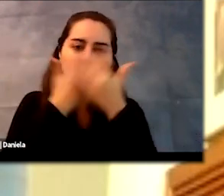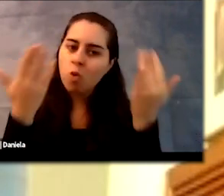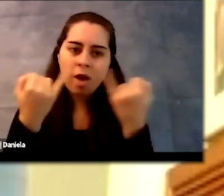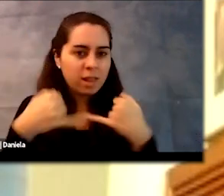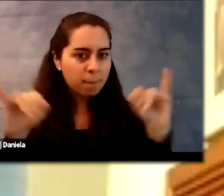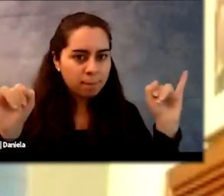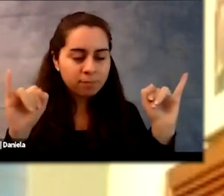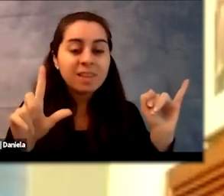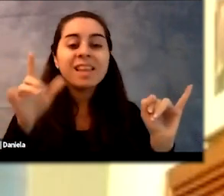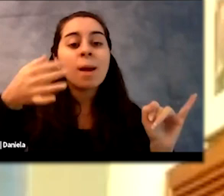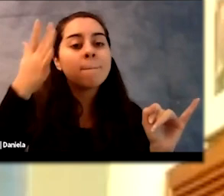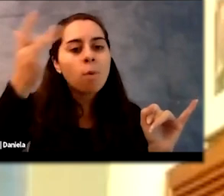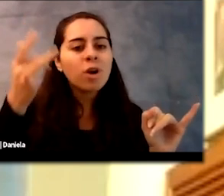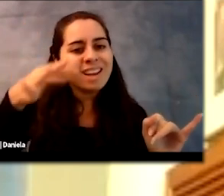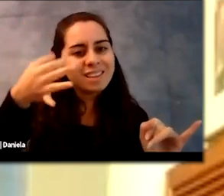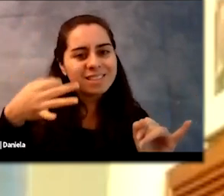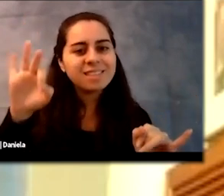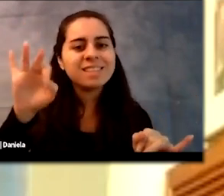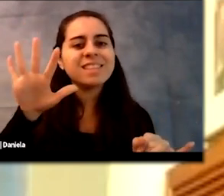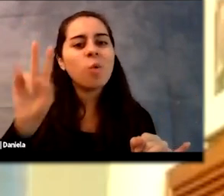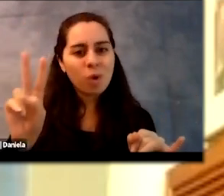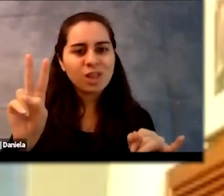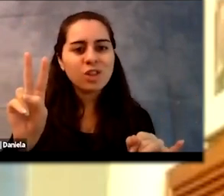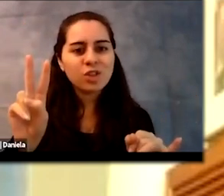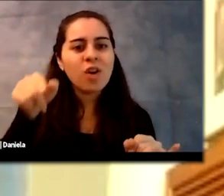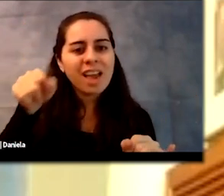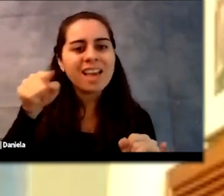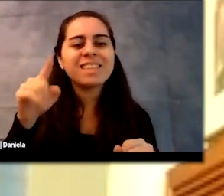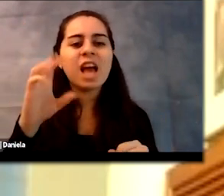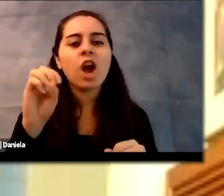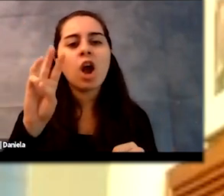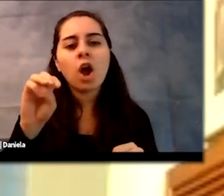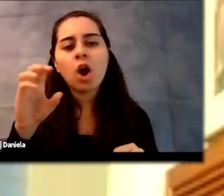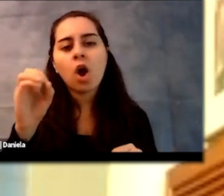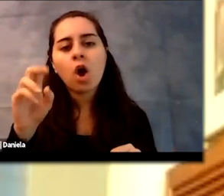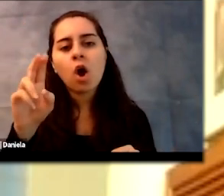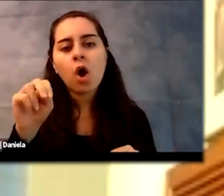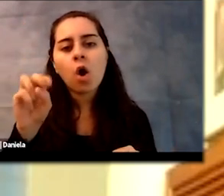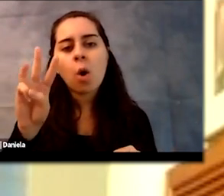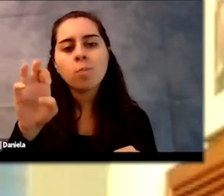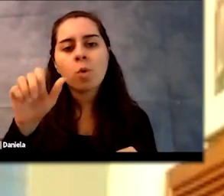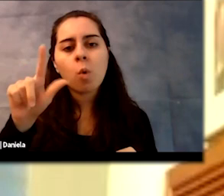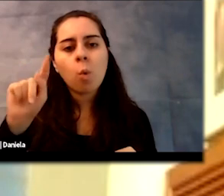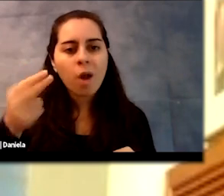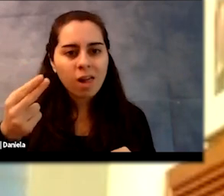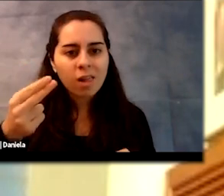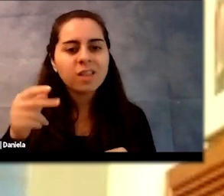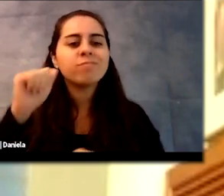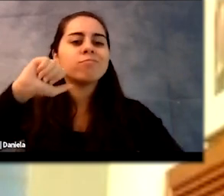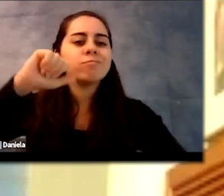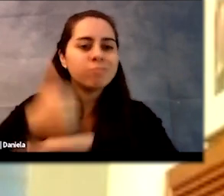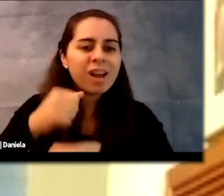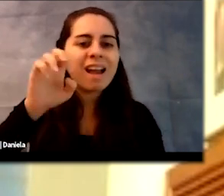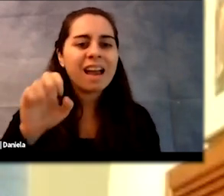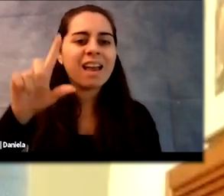the Estado Libre Asociado, known as the Commonwealth in English, was created at the behest of the United States.